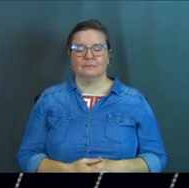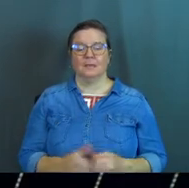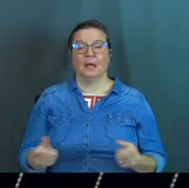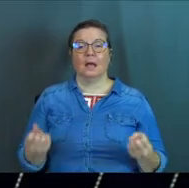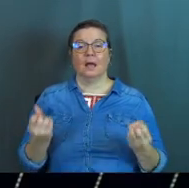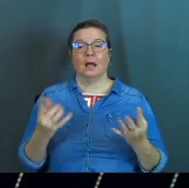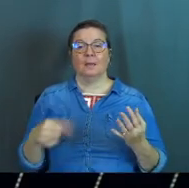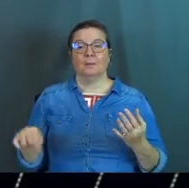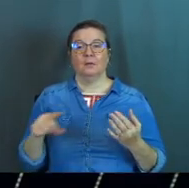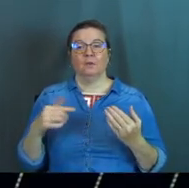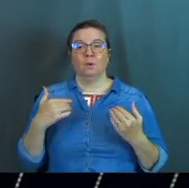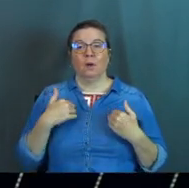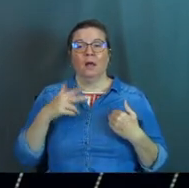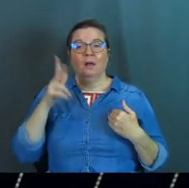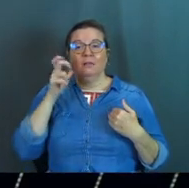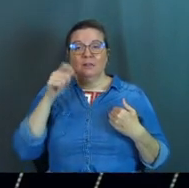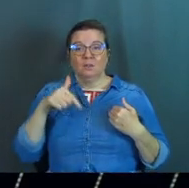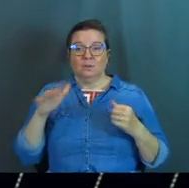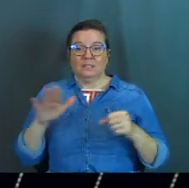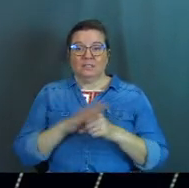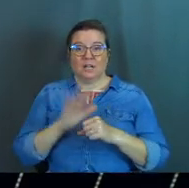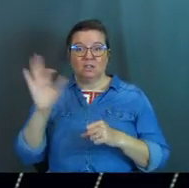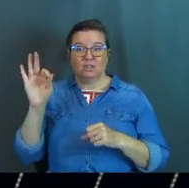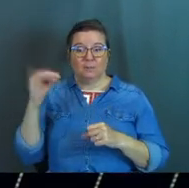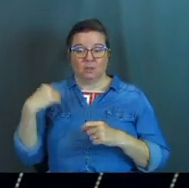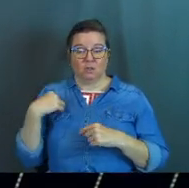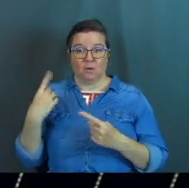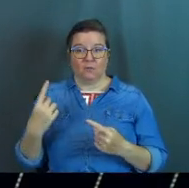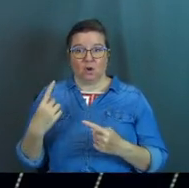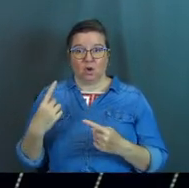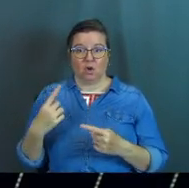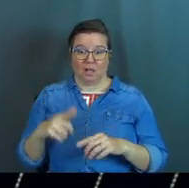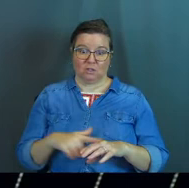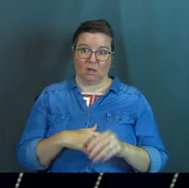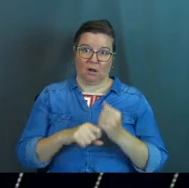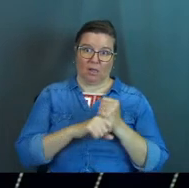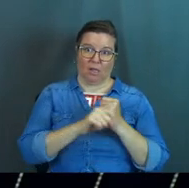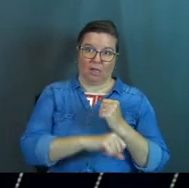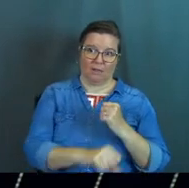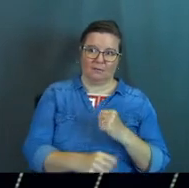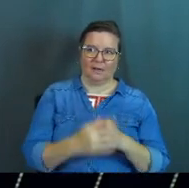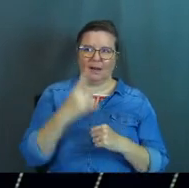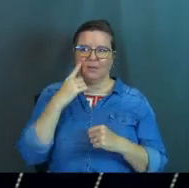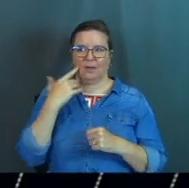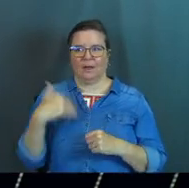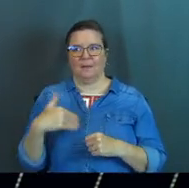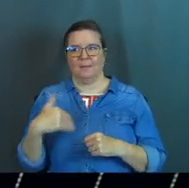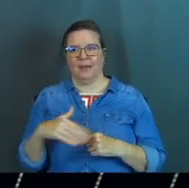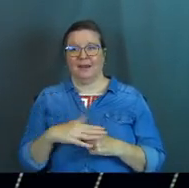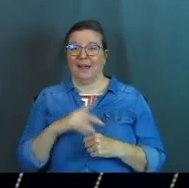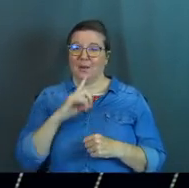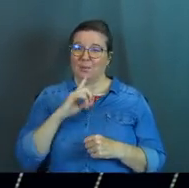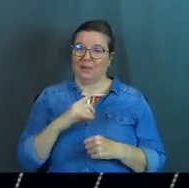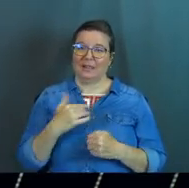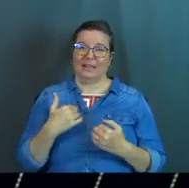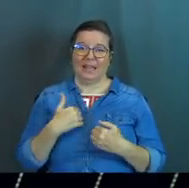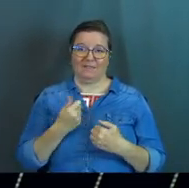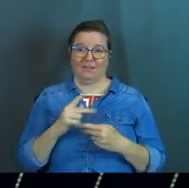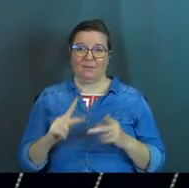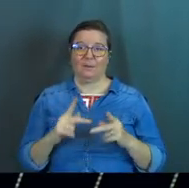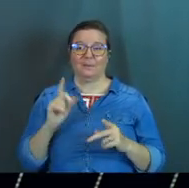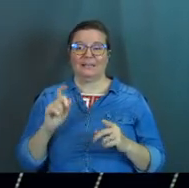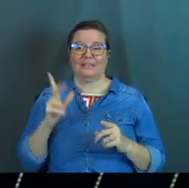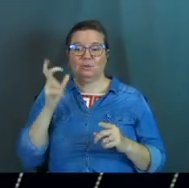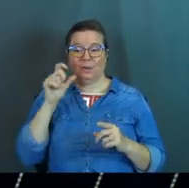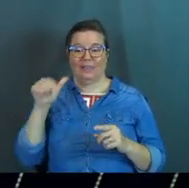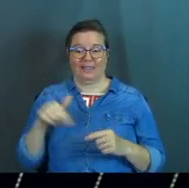How many of you have listened to this entire sermon so far, as long as it is, and thought, man, I really have a couple people